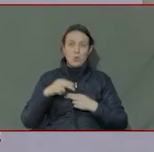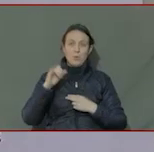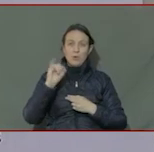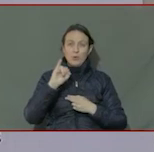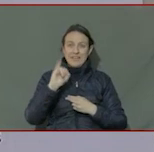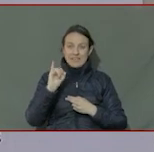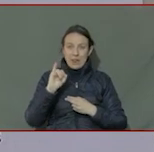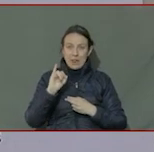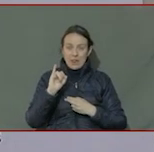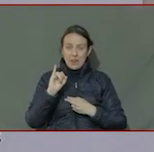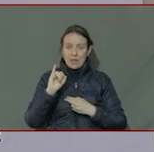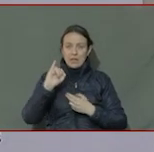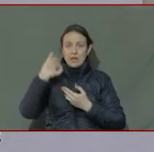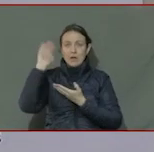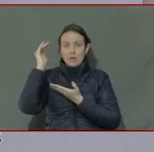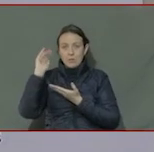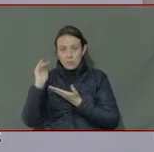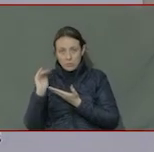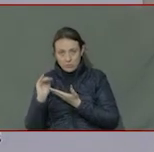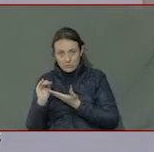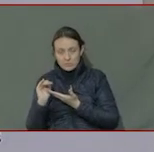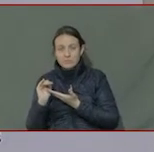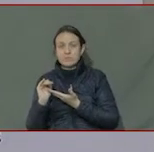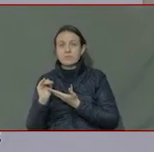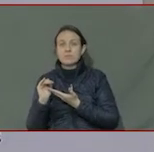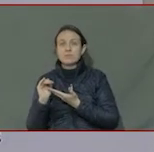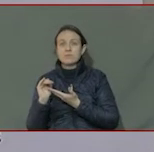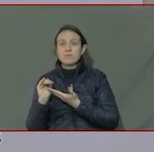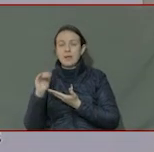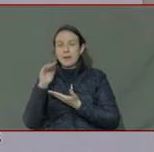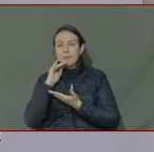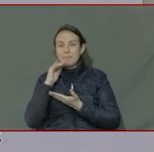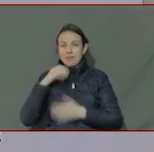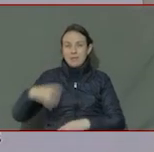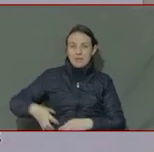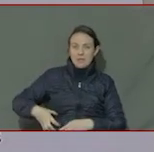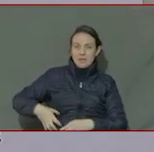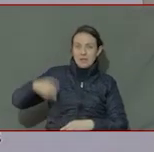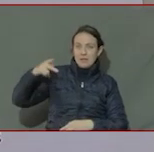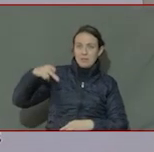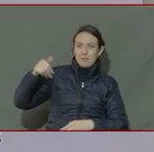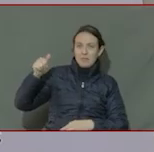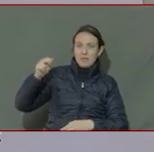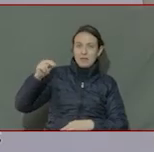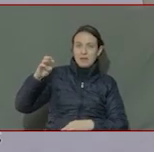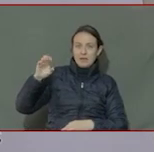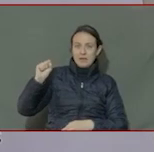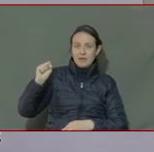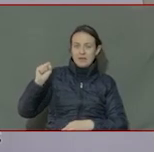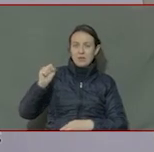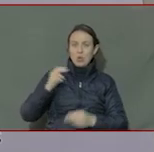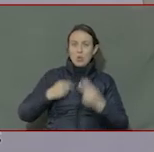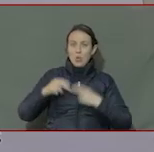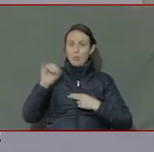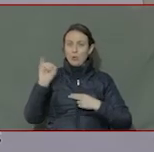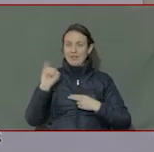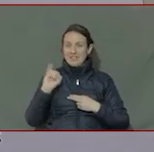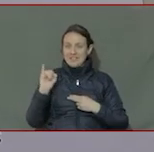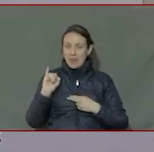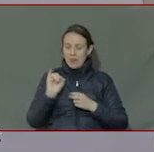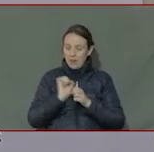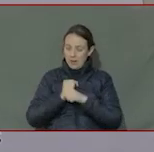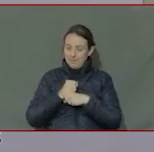blood. That means the amount of insulin, the pancreas is releasing less of it. Why does it make sense in simple